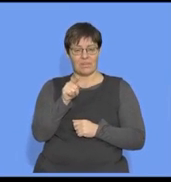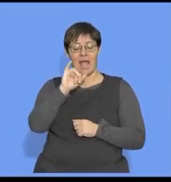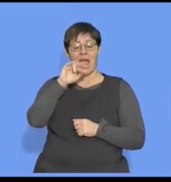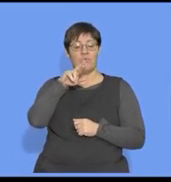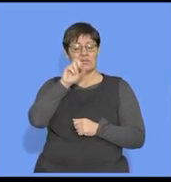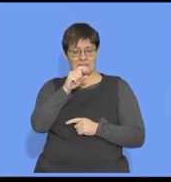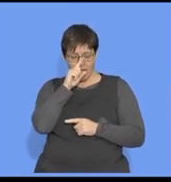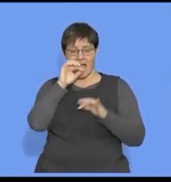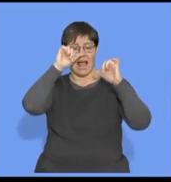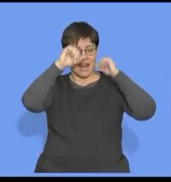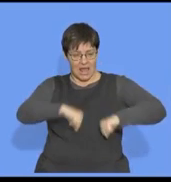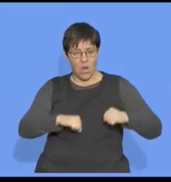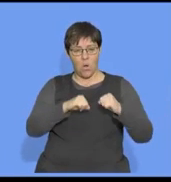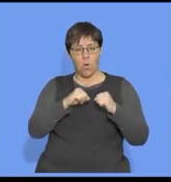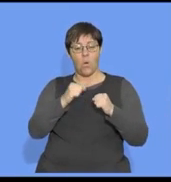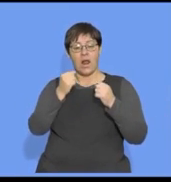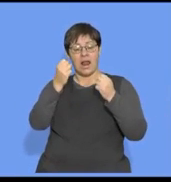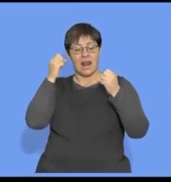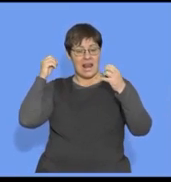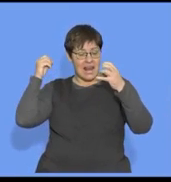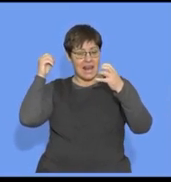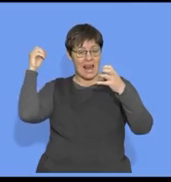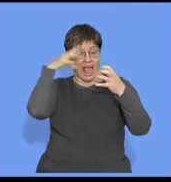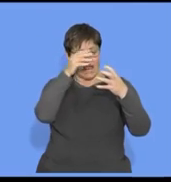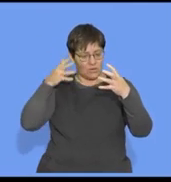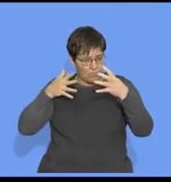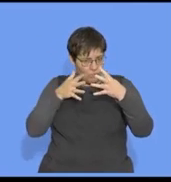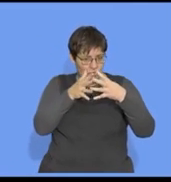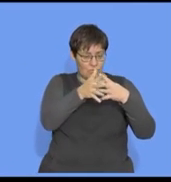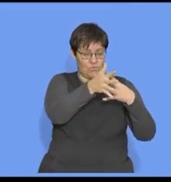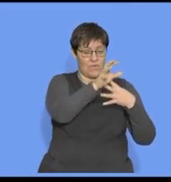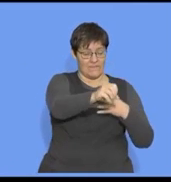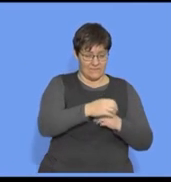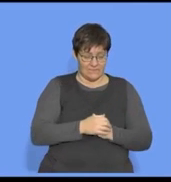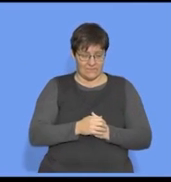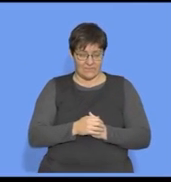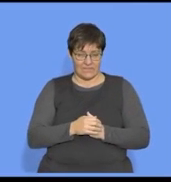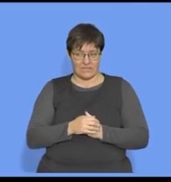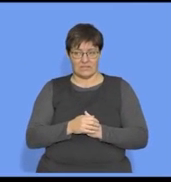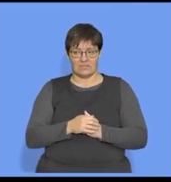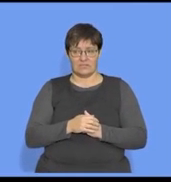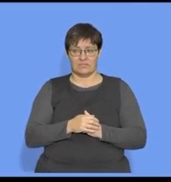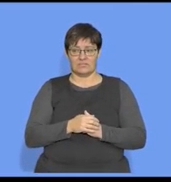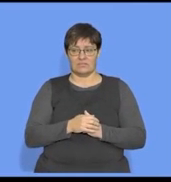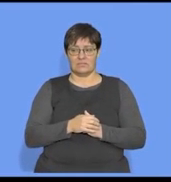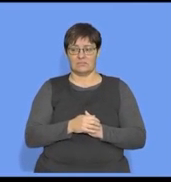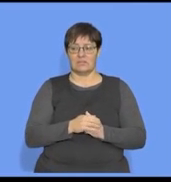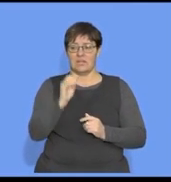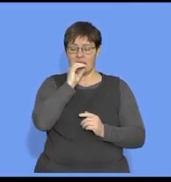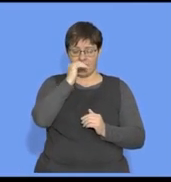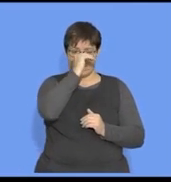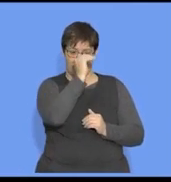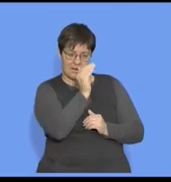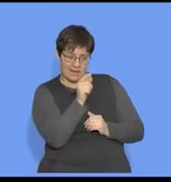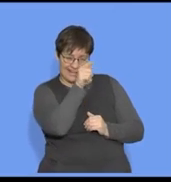iris that allows the light to pass through. Then we move to